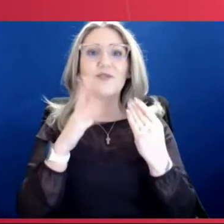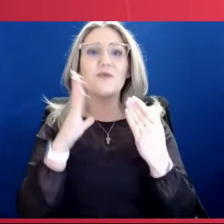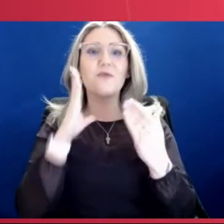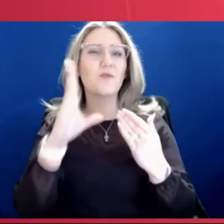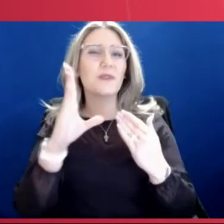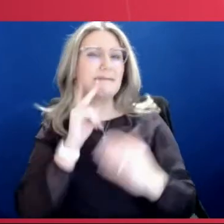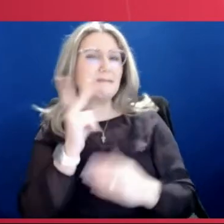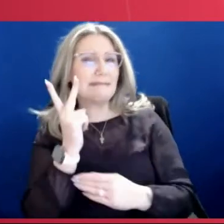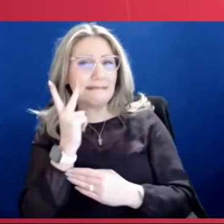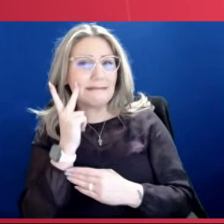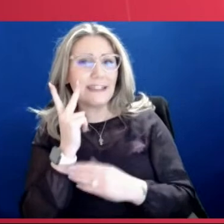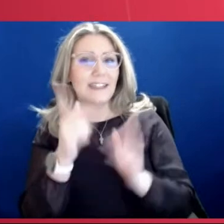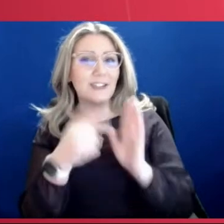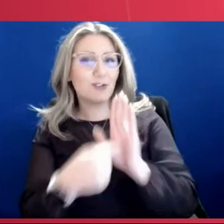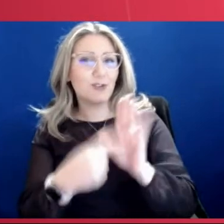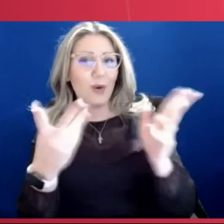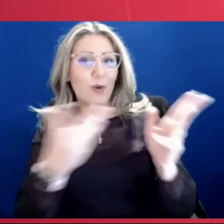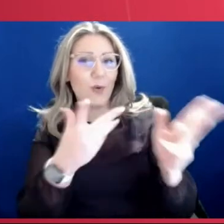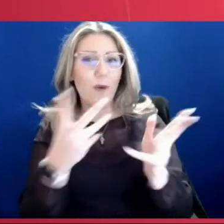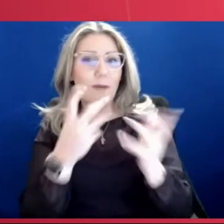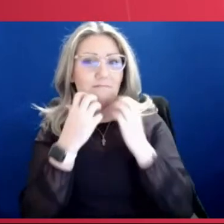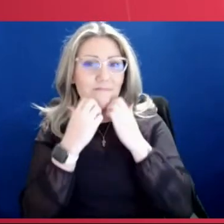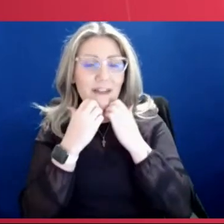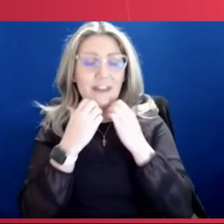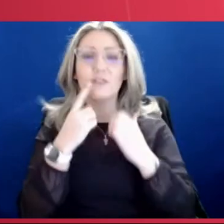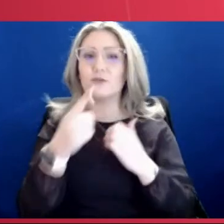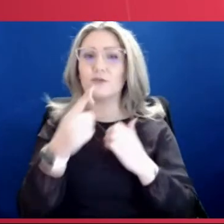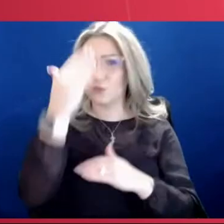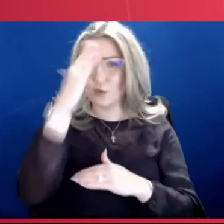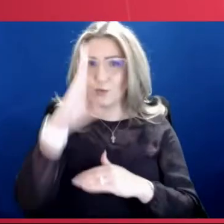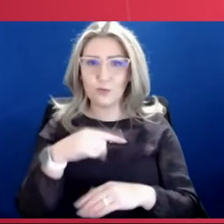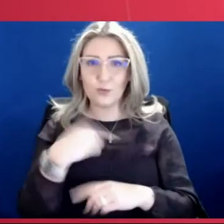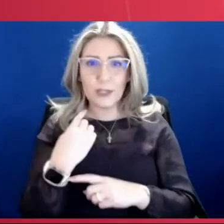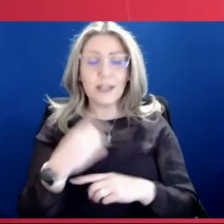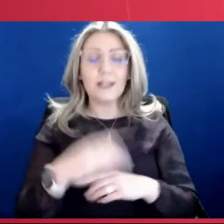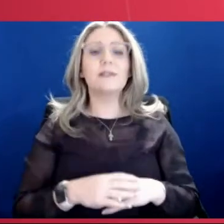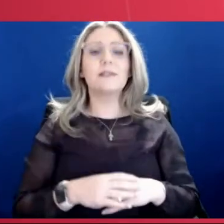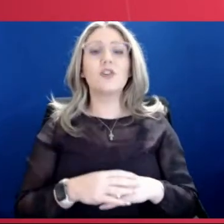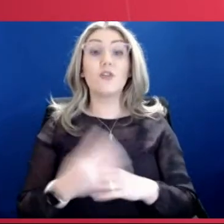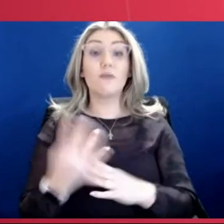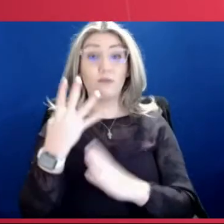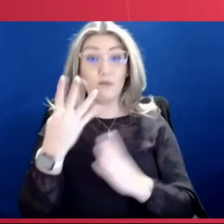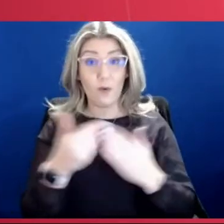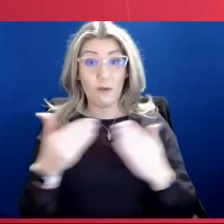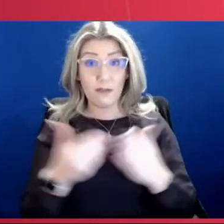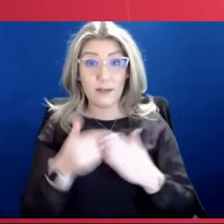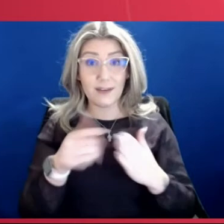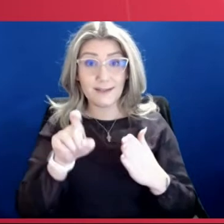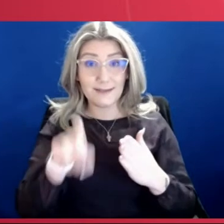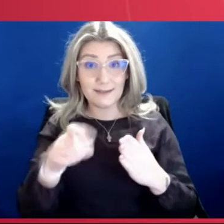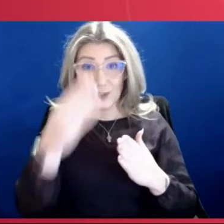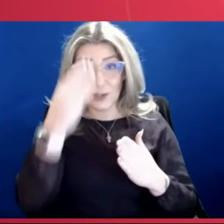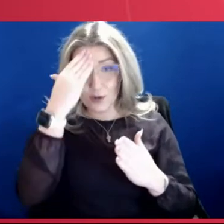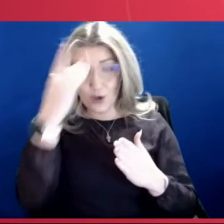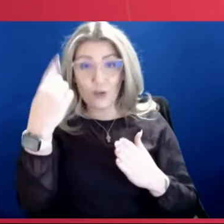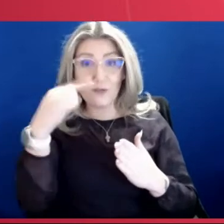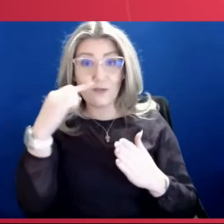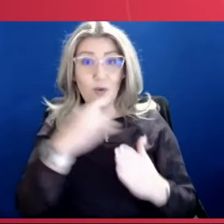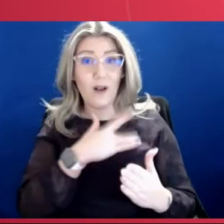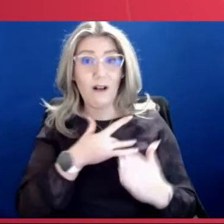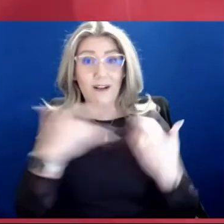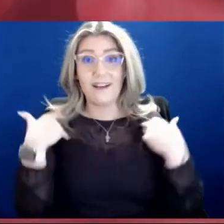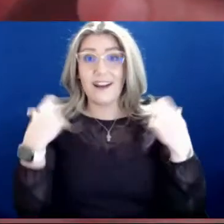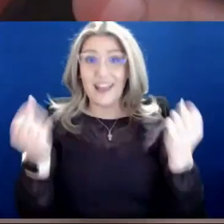and show you. And do you know your risk? We're going to tell you the 4 things you need to know to be heart healthy.